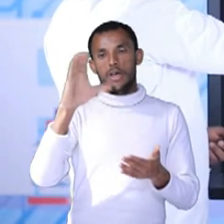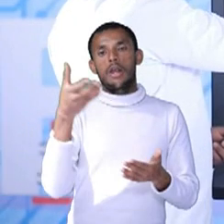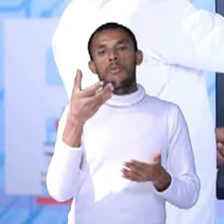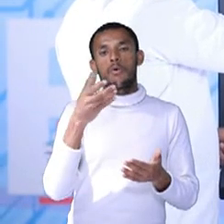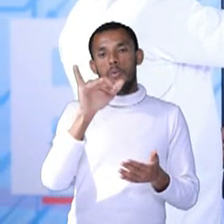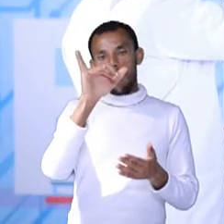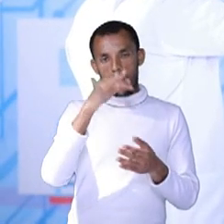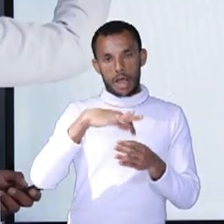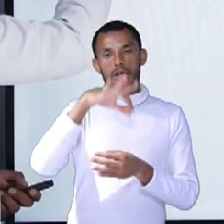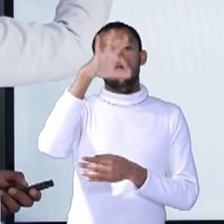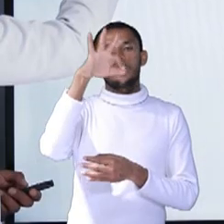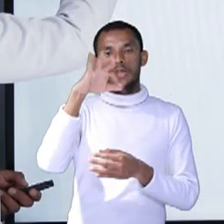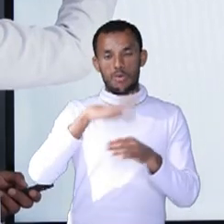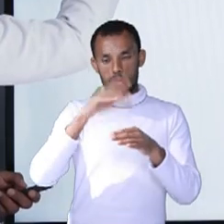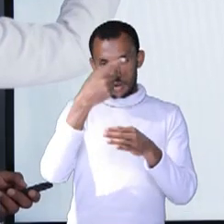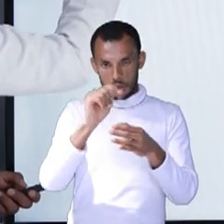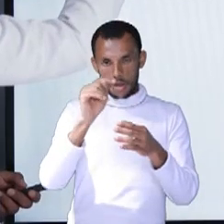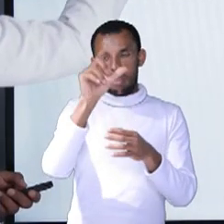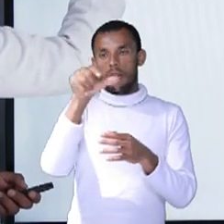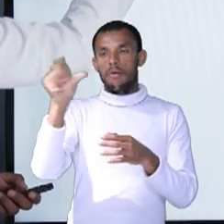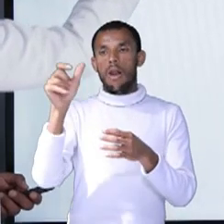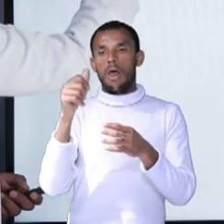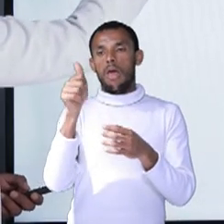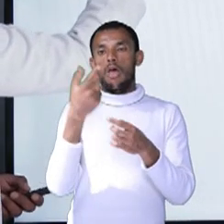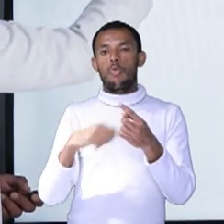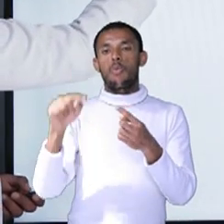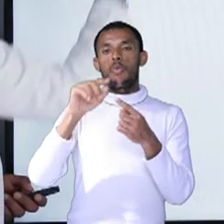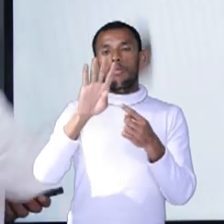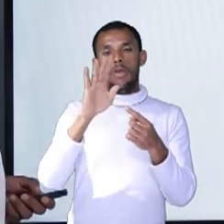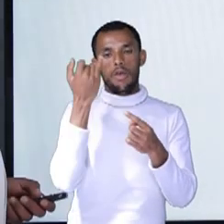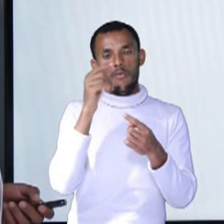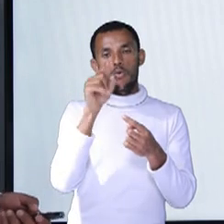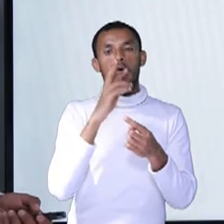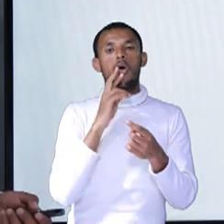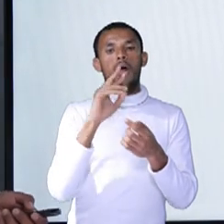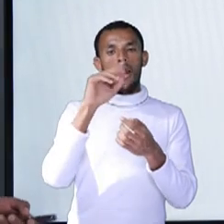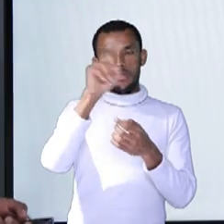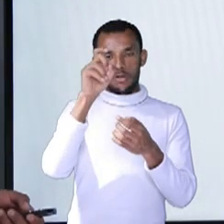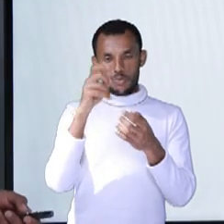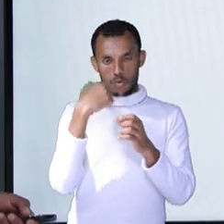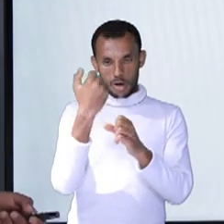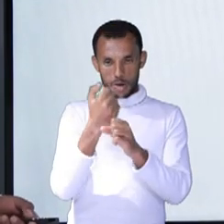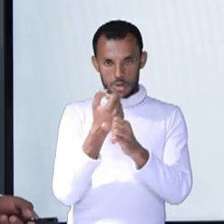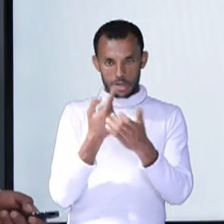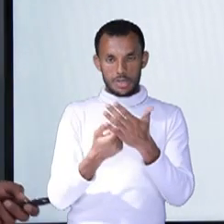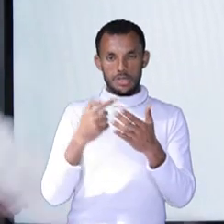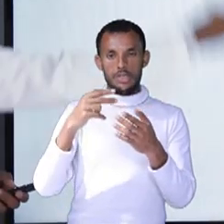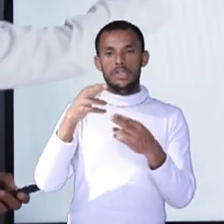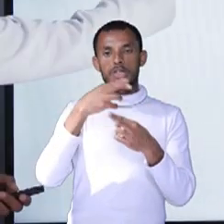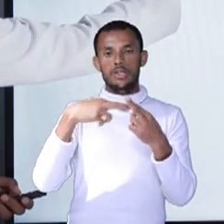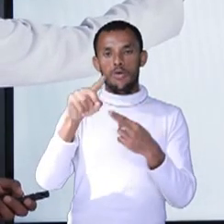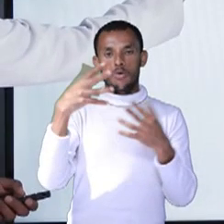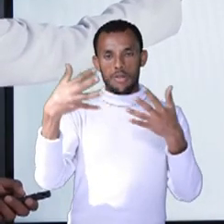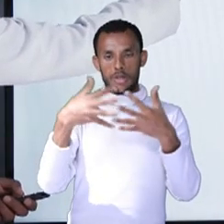y-axis on the interval a to b. If you are asked to calculate this region, simply you